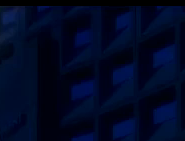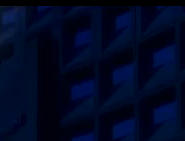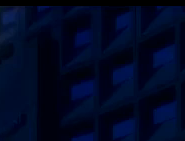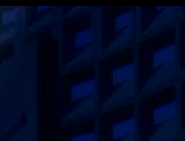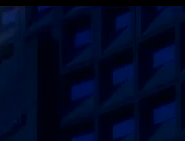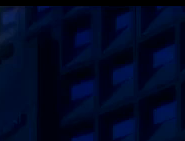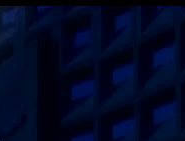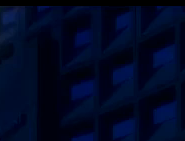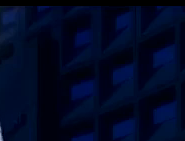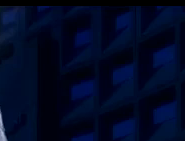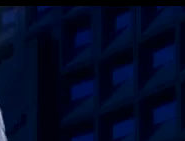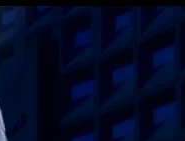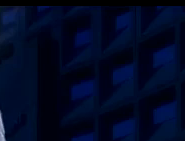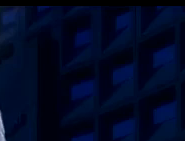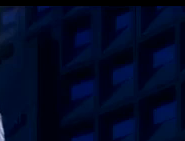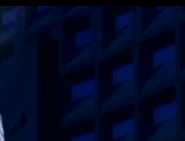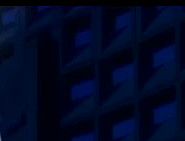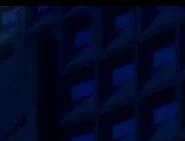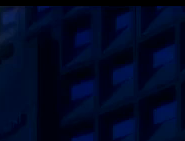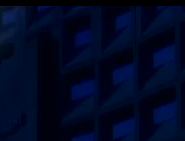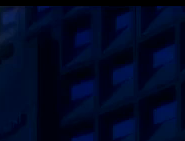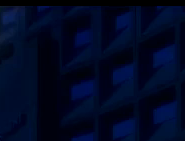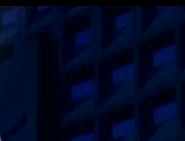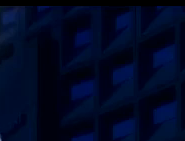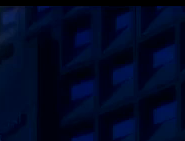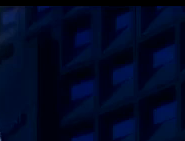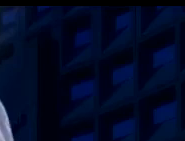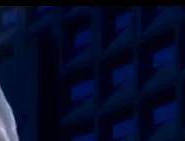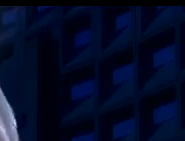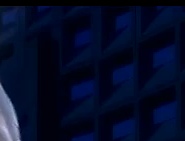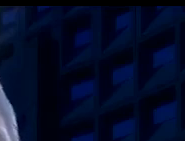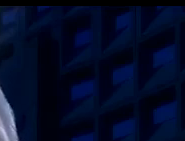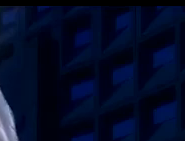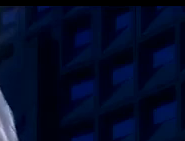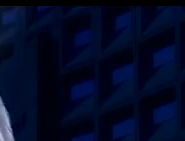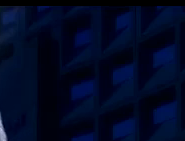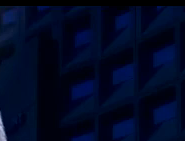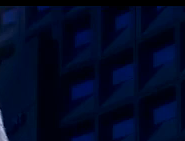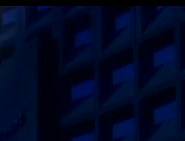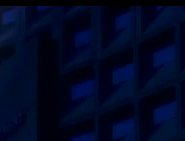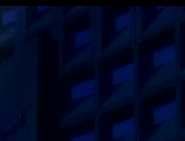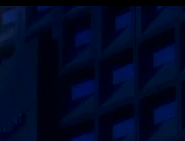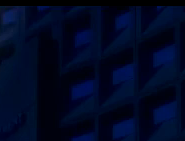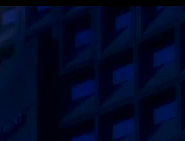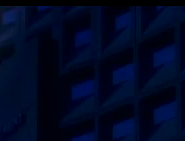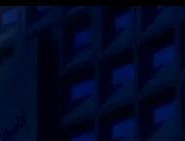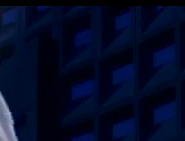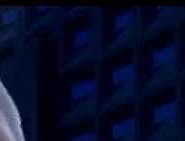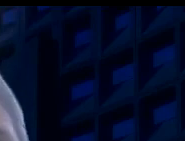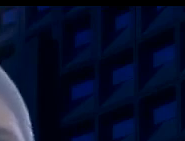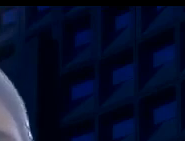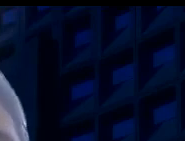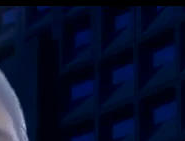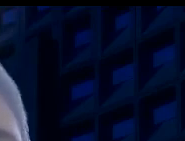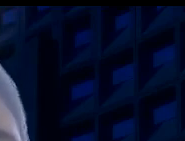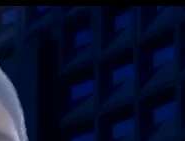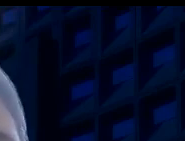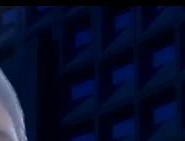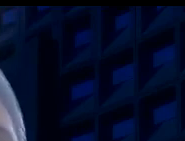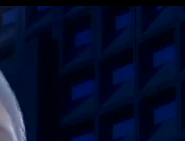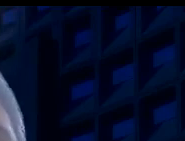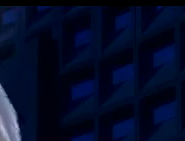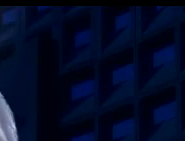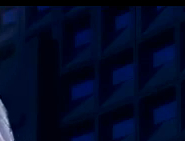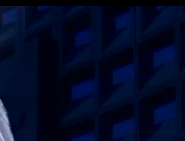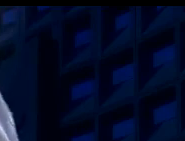those behaviors to occur while they are housed. That's what a landlord wants to know. Will this person commit criminal acts in my